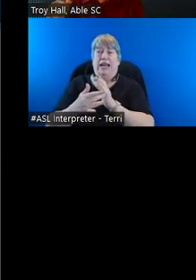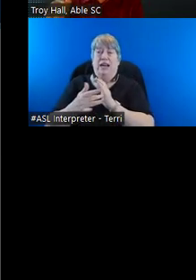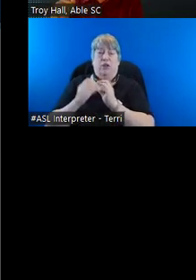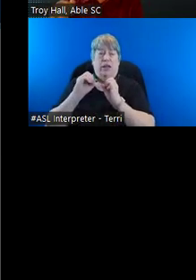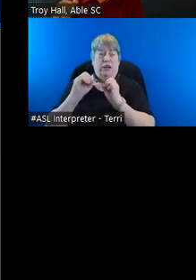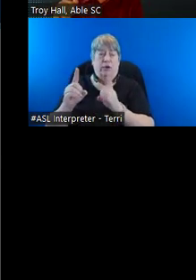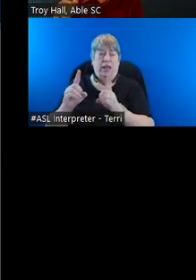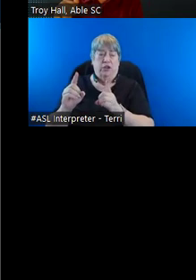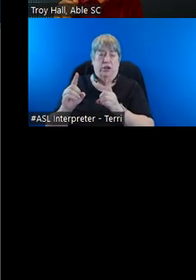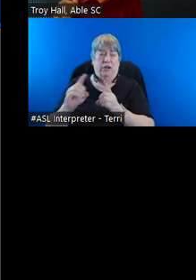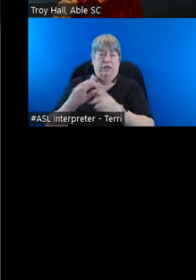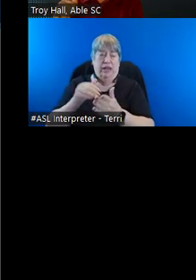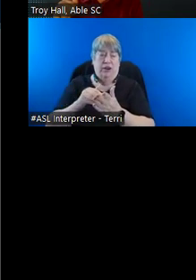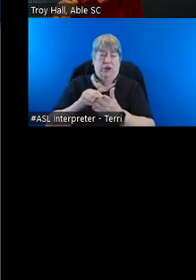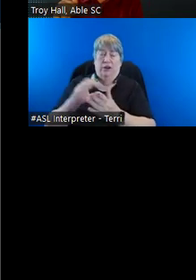a CTE,